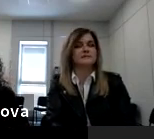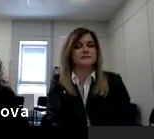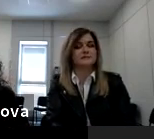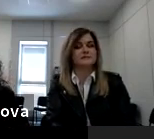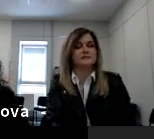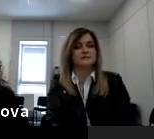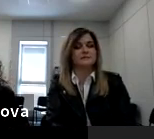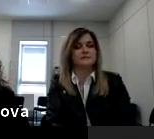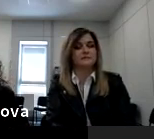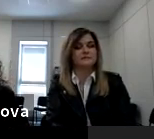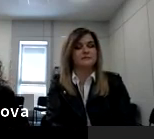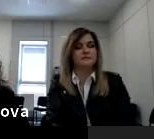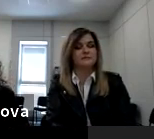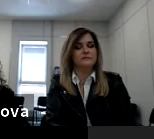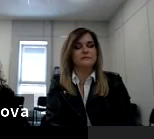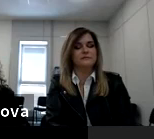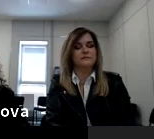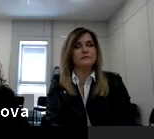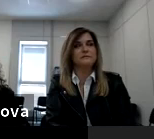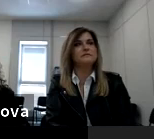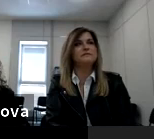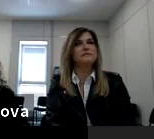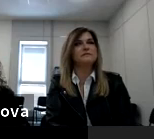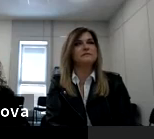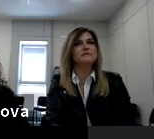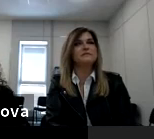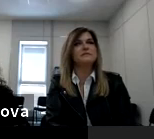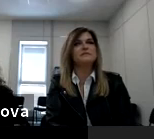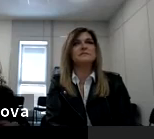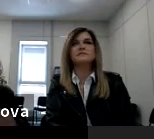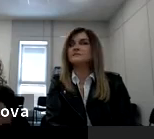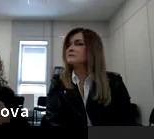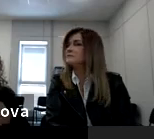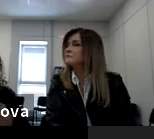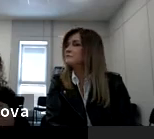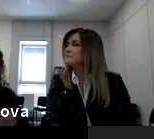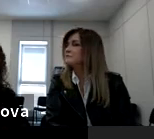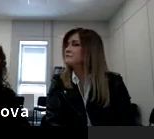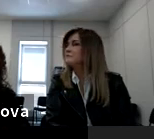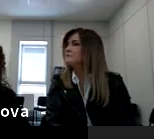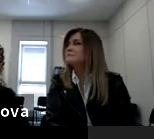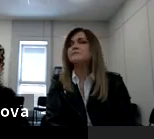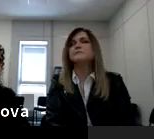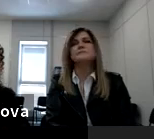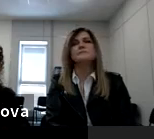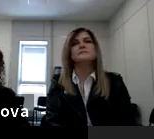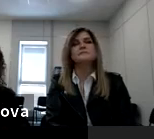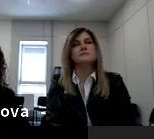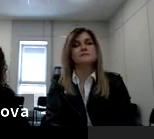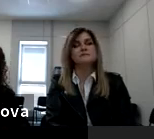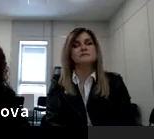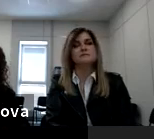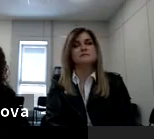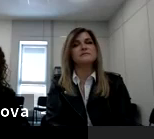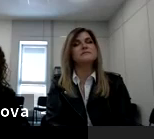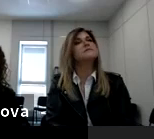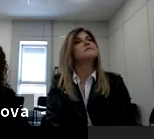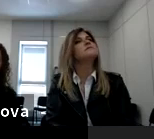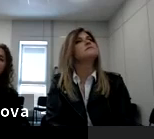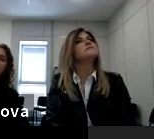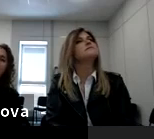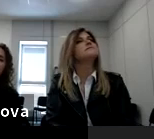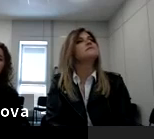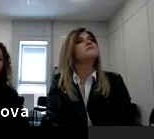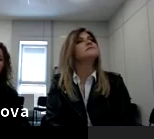And the most interesting that you won't be glared with this optics, as I already said, but I